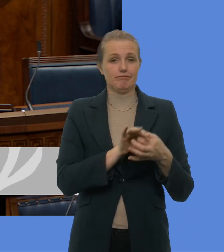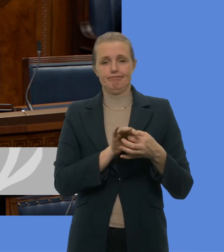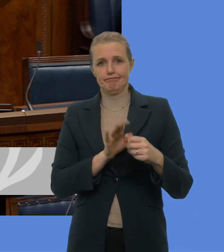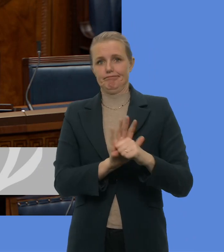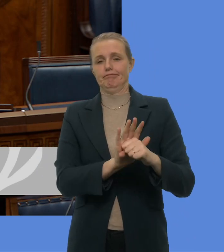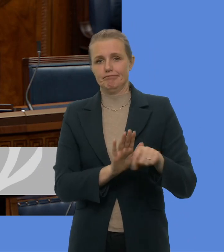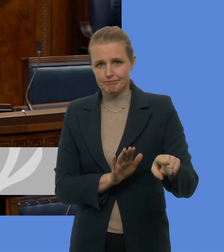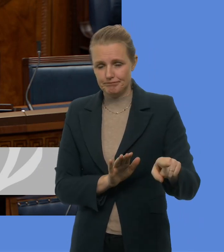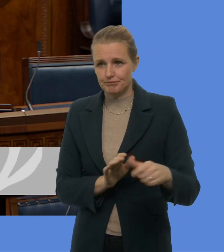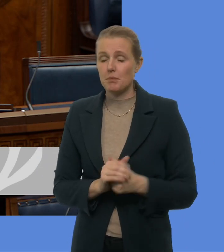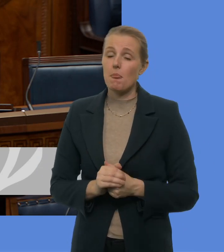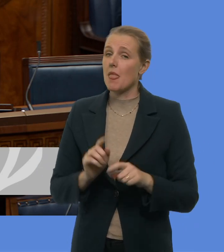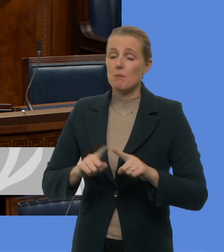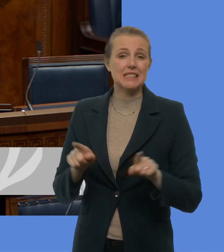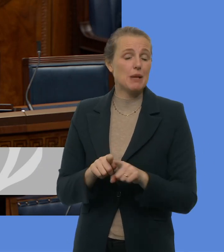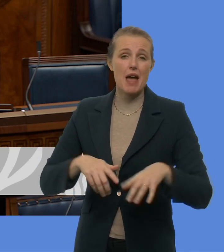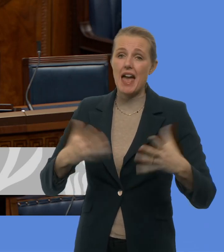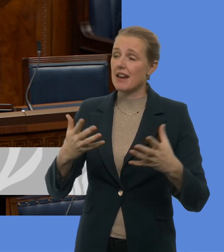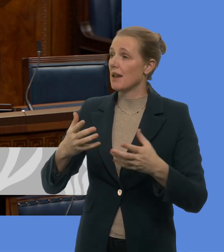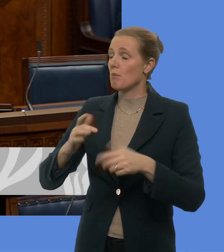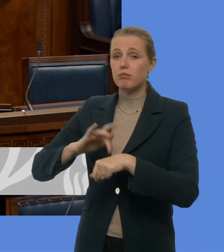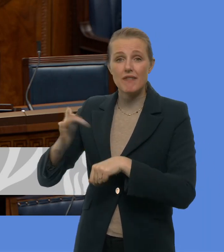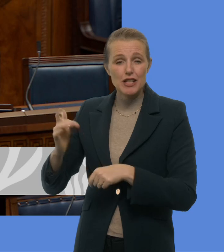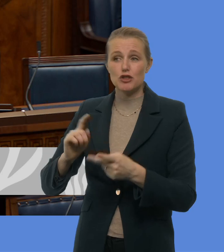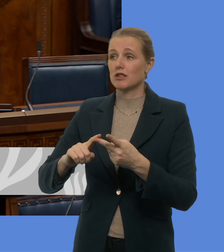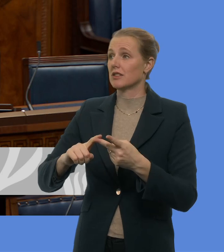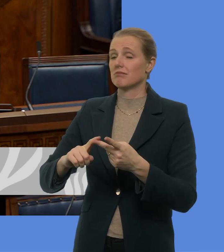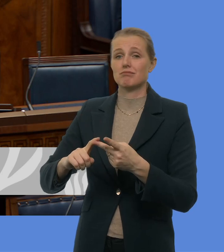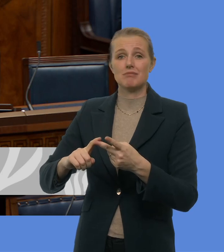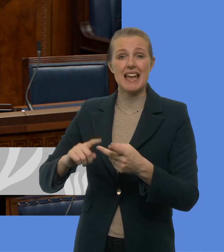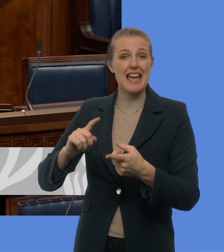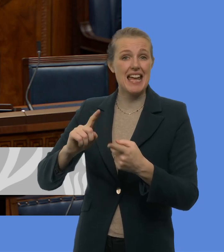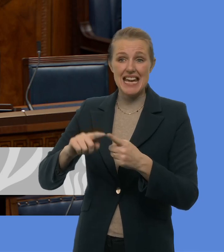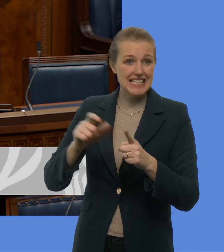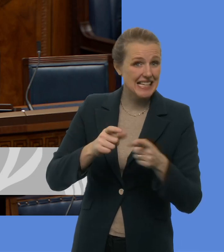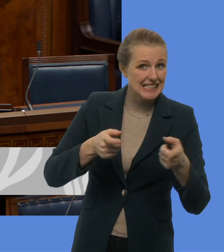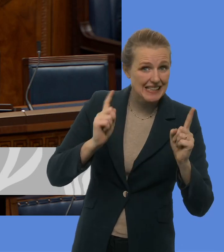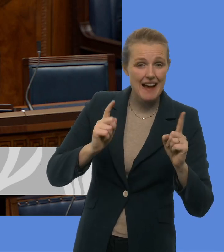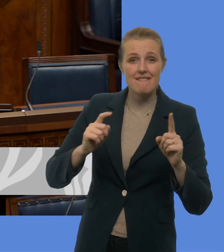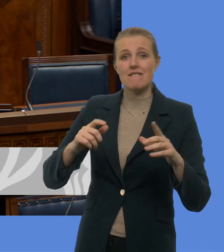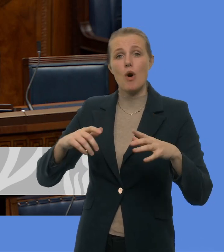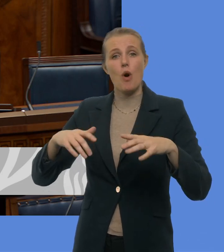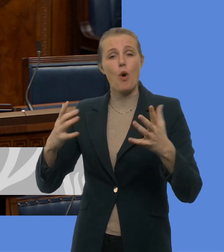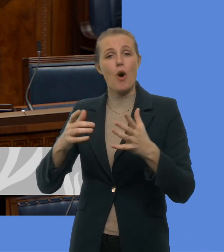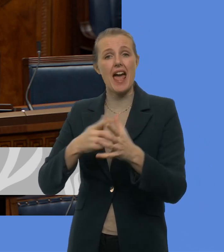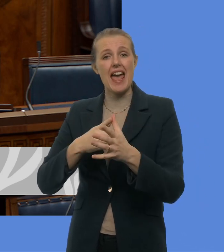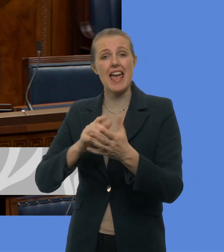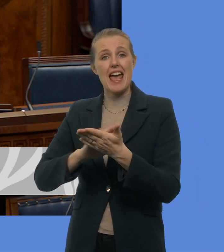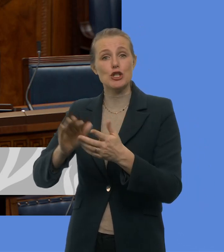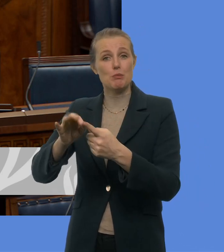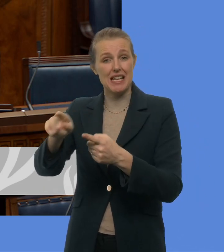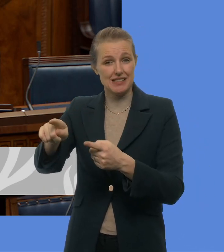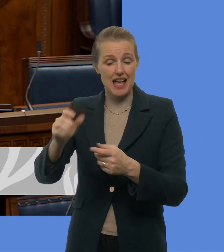health professionals in EDs, ambulance crews did not sign up to sit with often an elderly